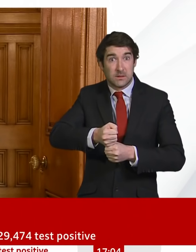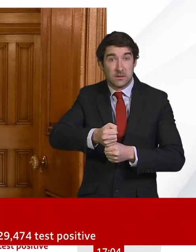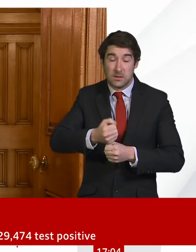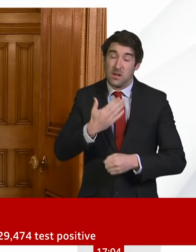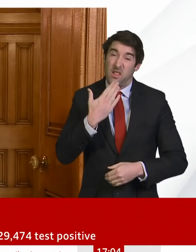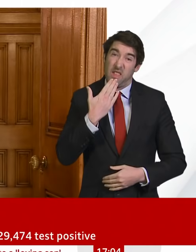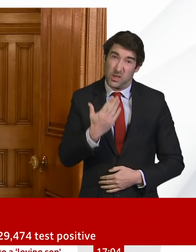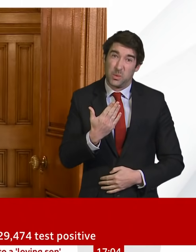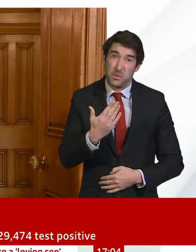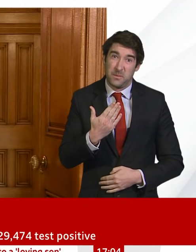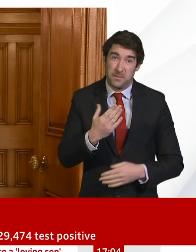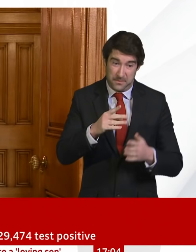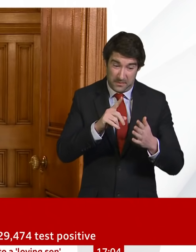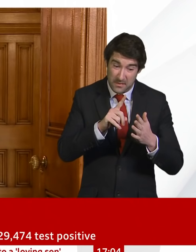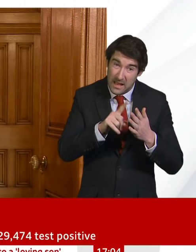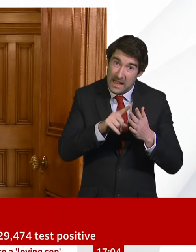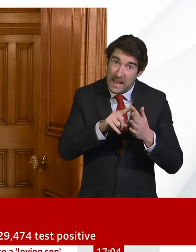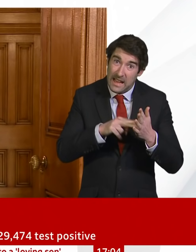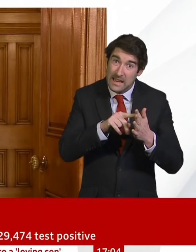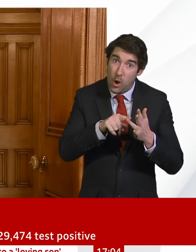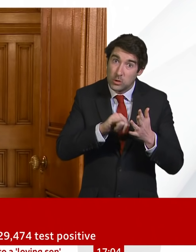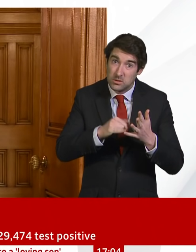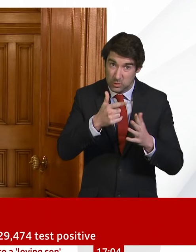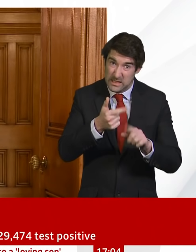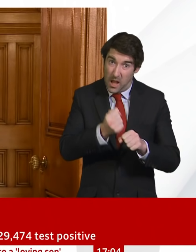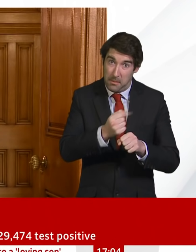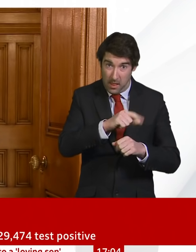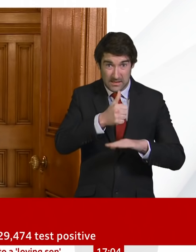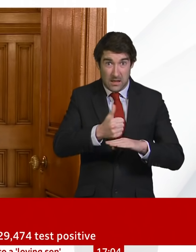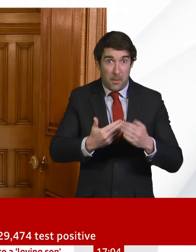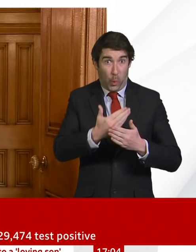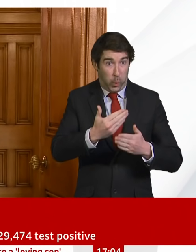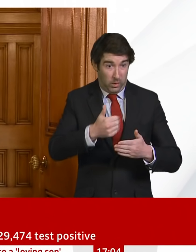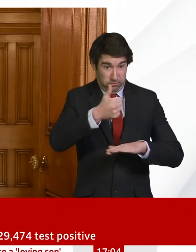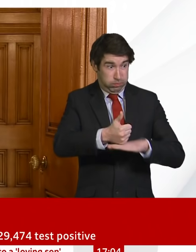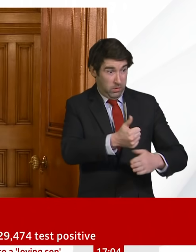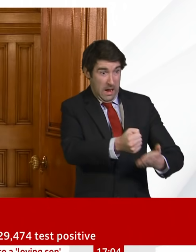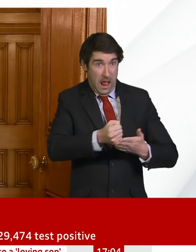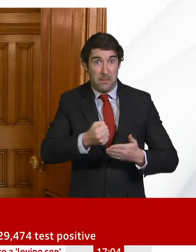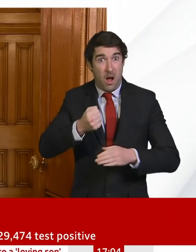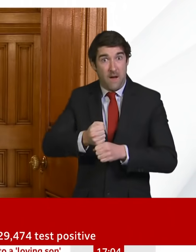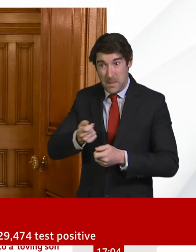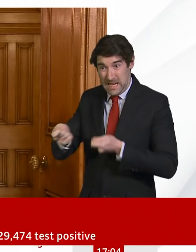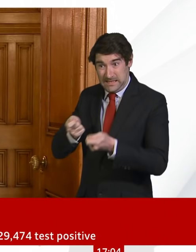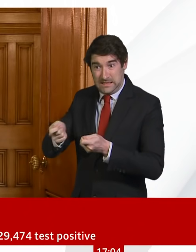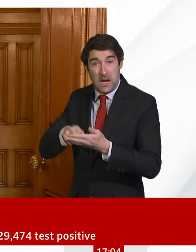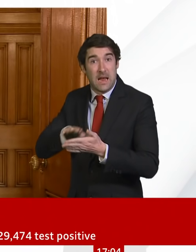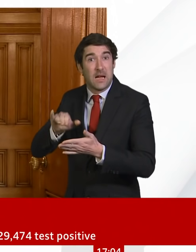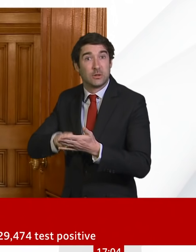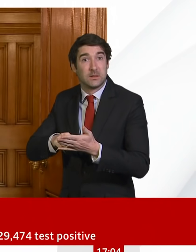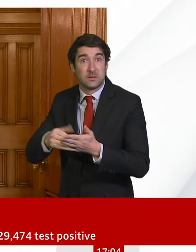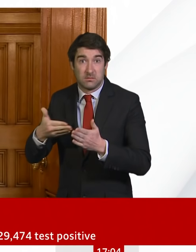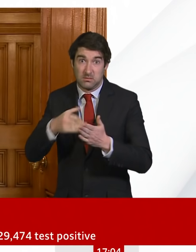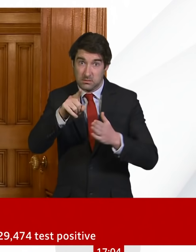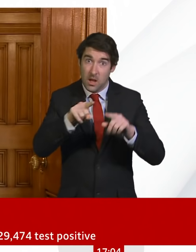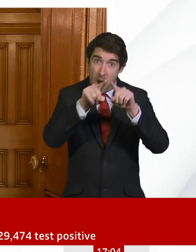days, or UCL engineers working with Mercedes Formula One to build new continuous positive airway pressure